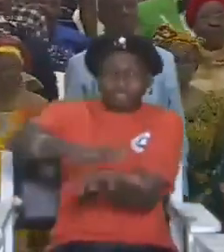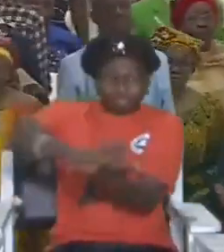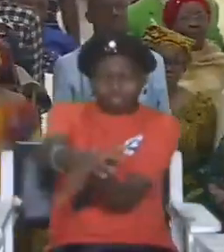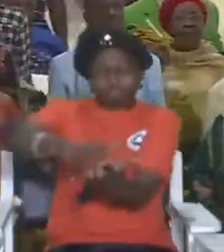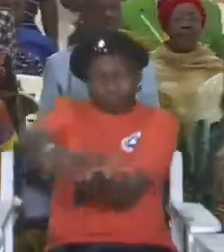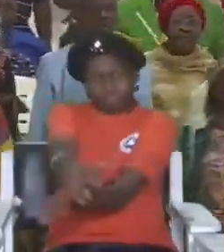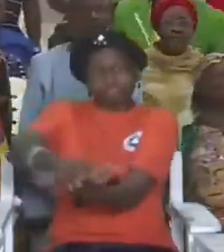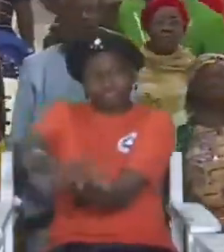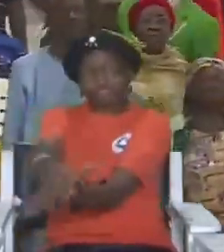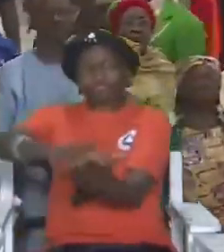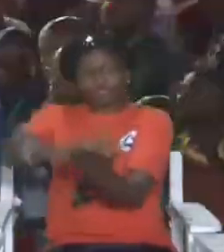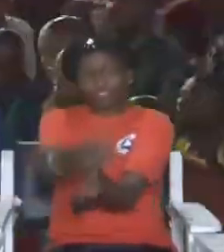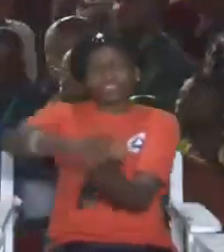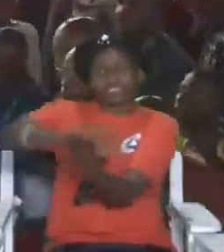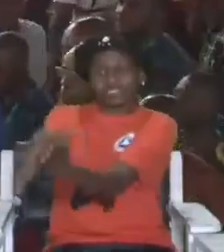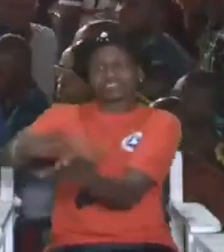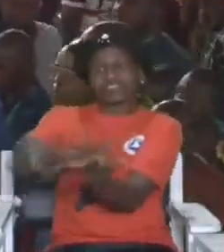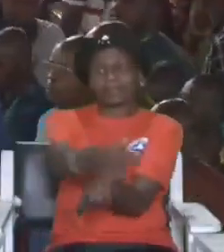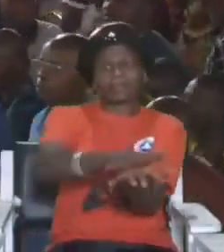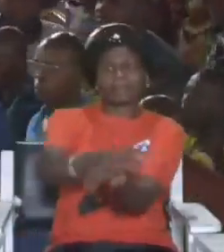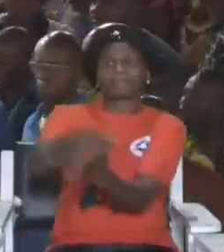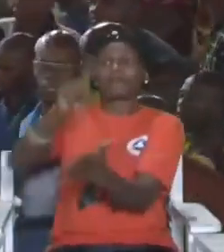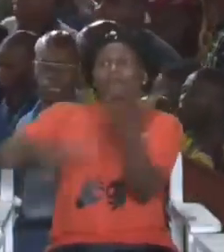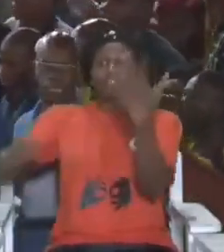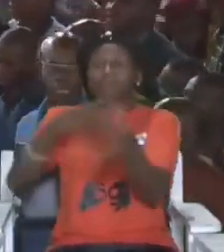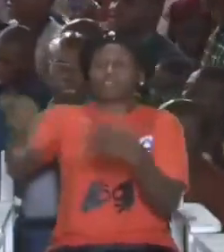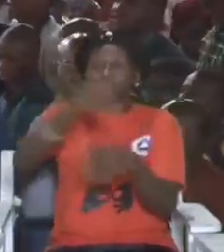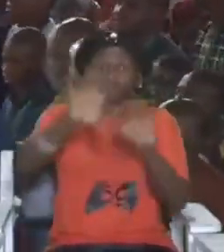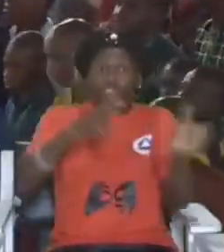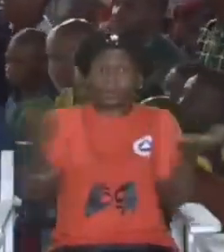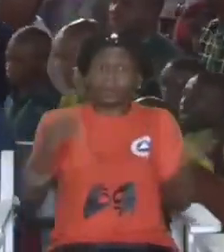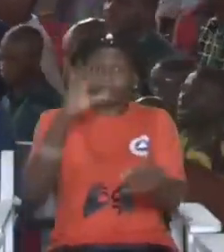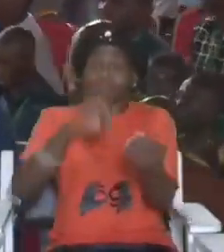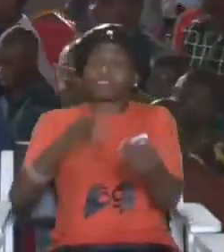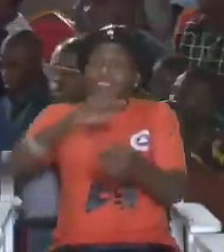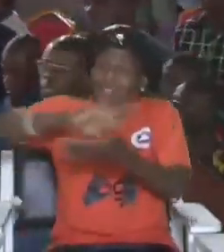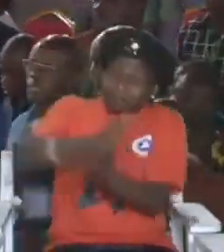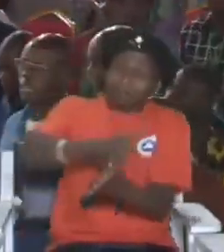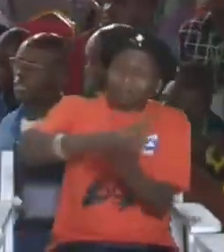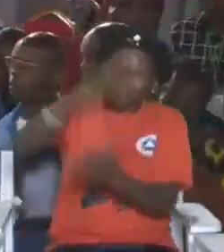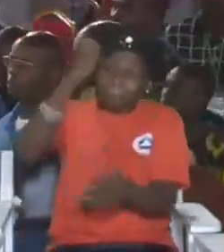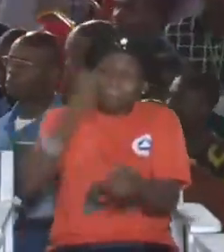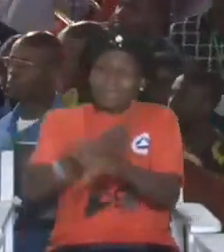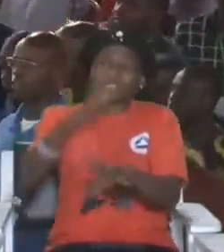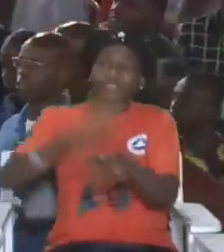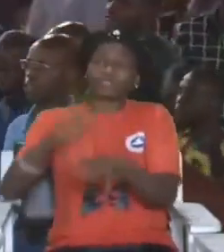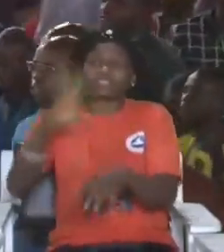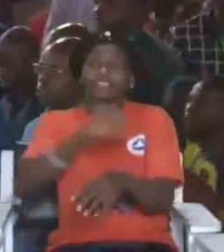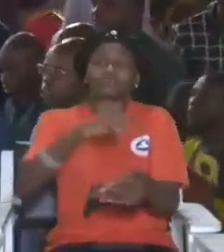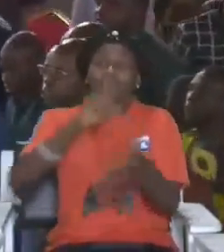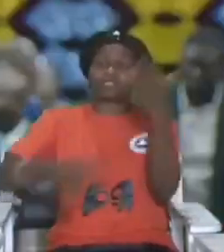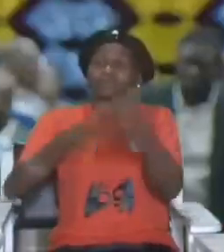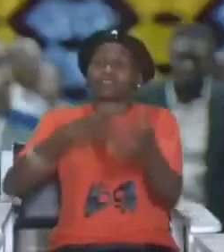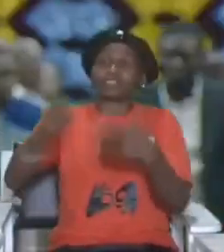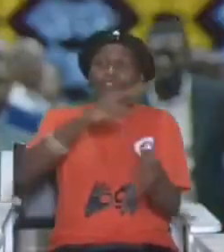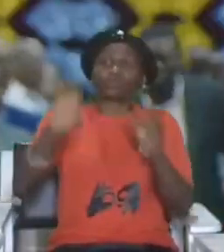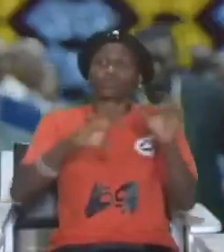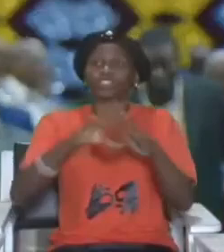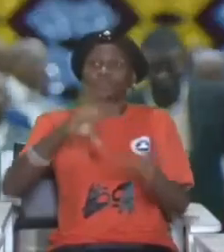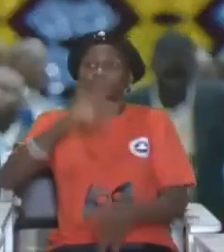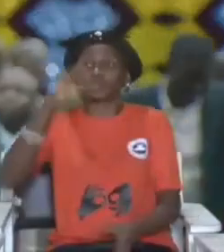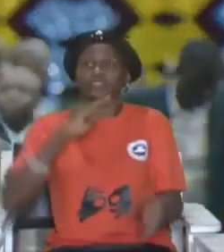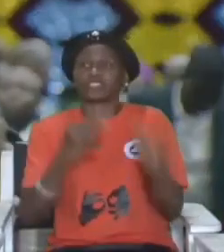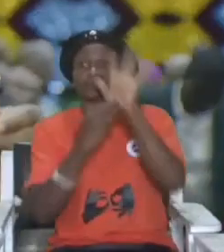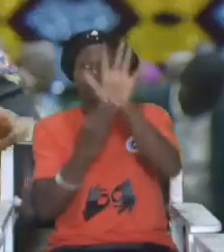Tread over them significantly. Whatever you do here by faith will be manifesting in the physical. Whatever you do in the spiritual